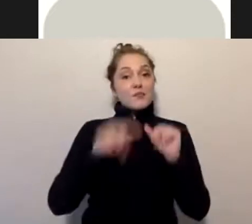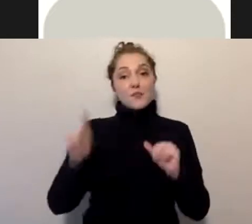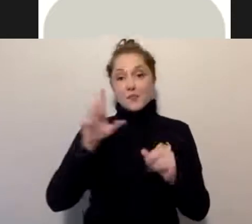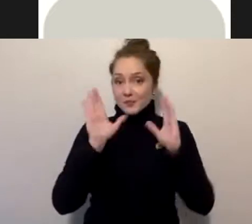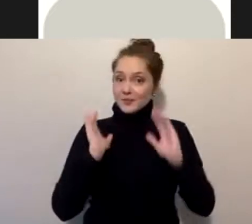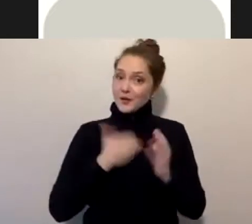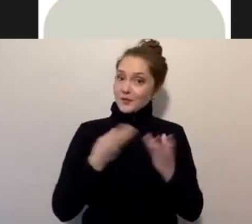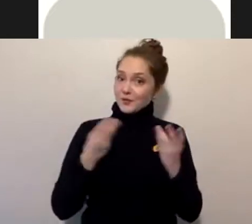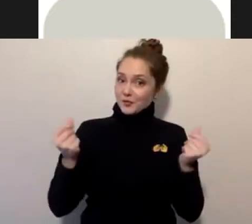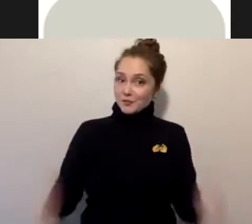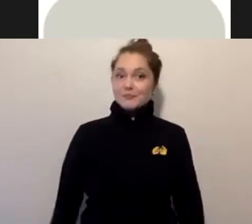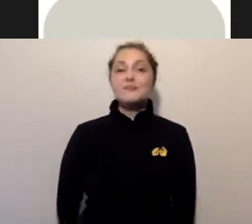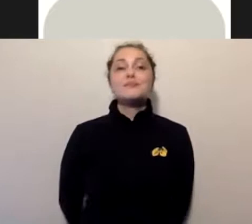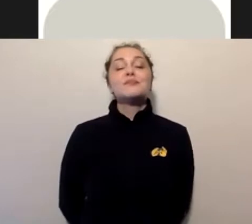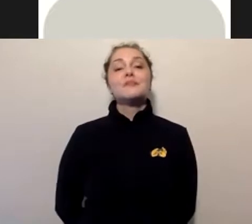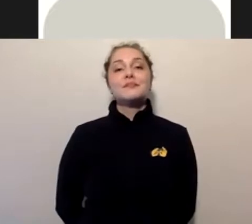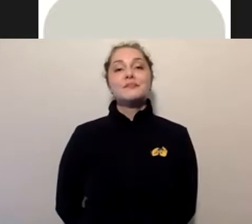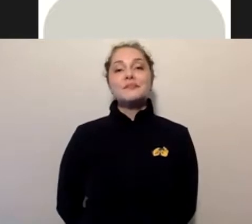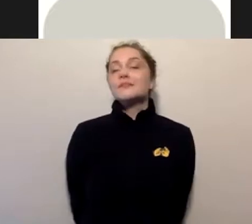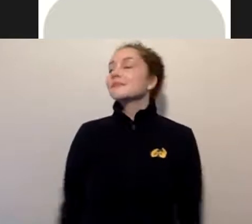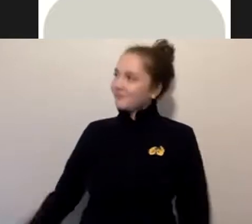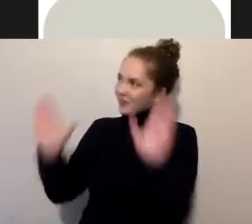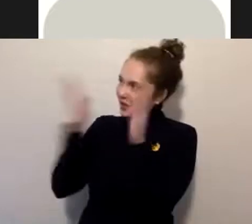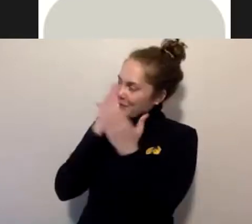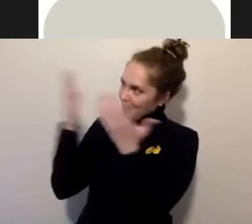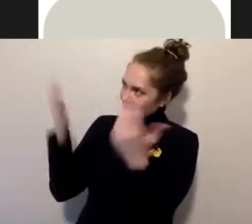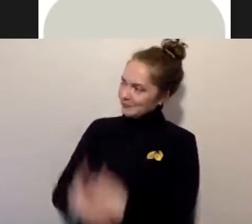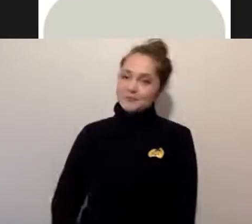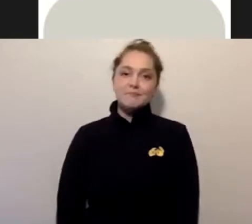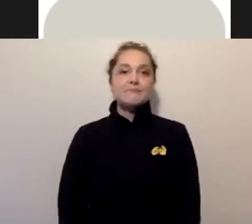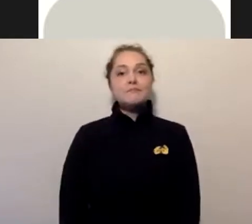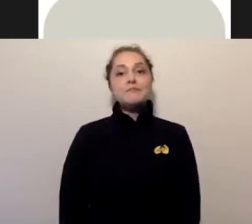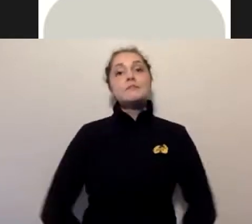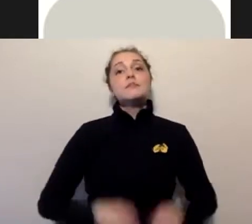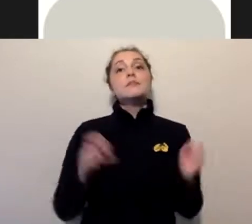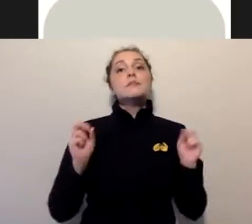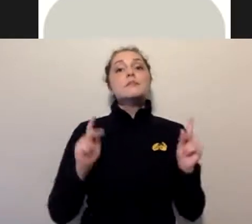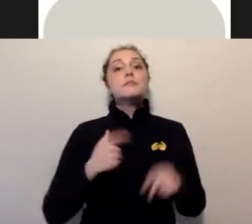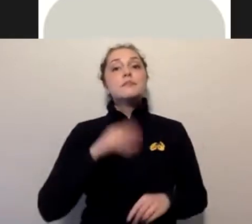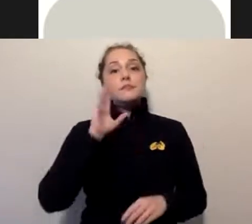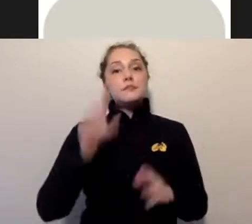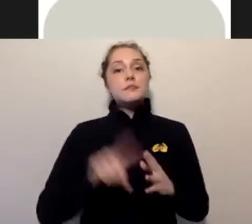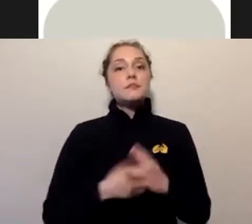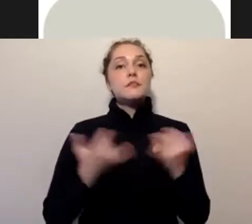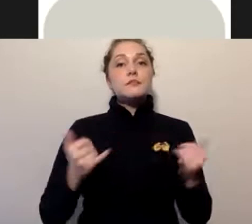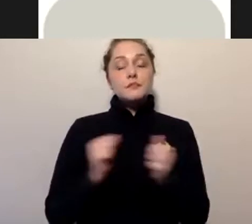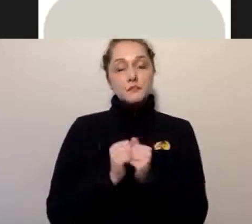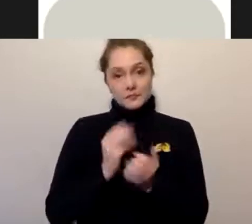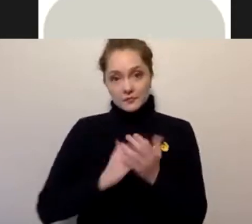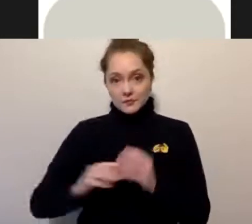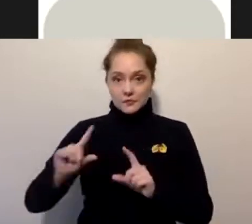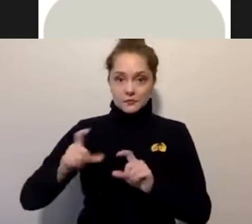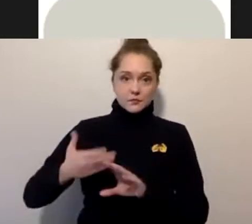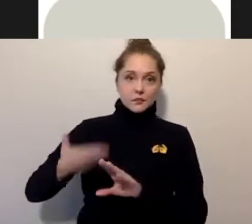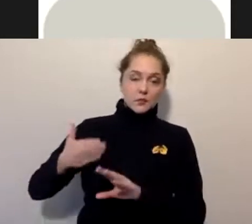solutions. Great, thank you very much. Okay, I am going to start now with some questions that were